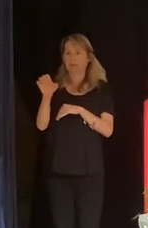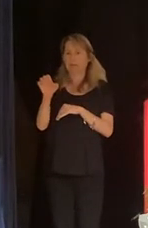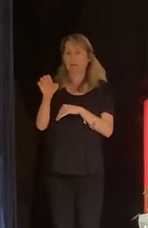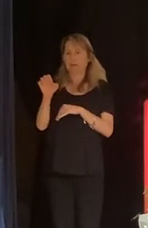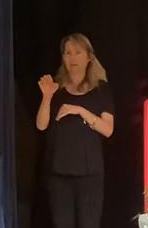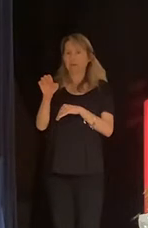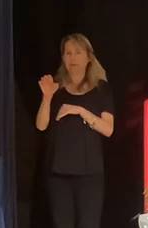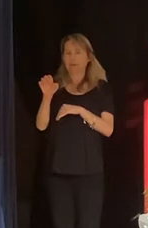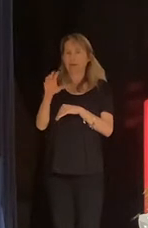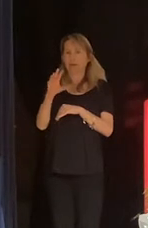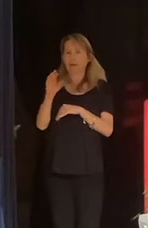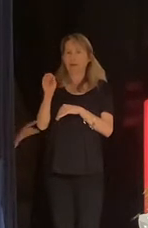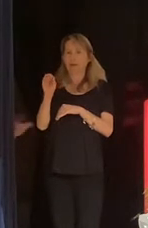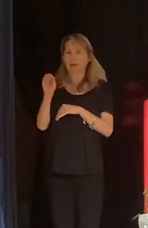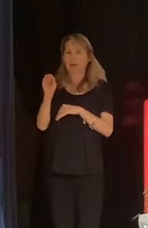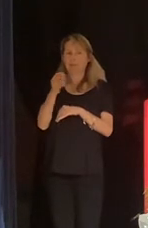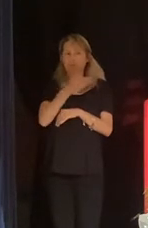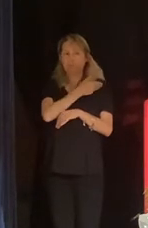members of the platform party,